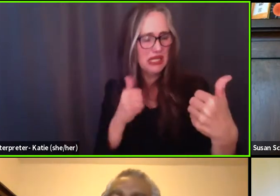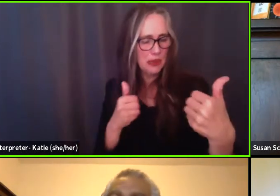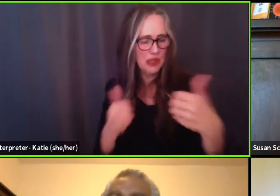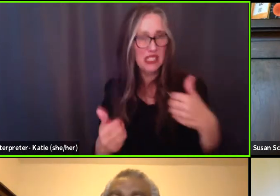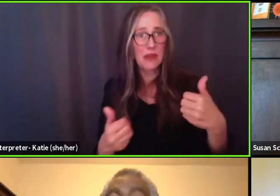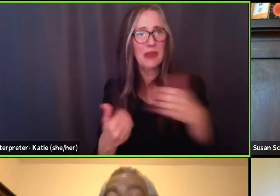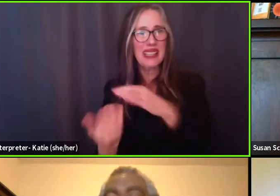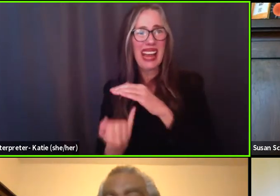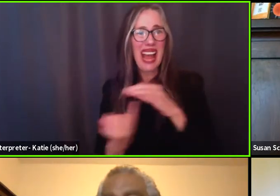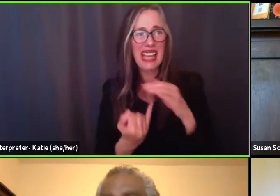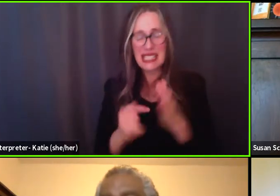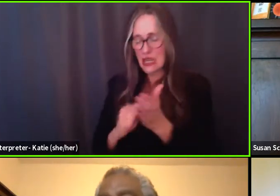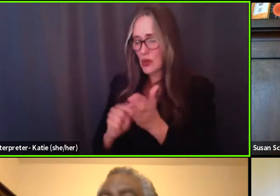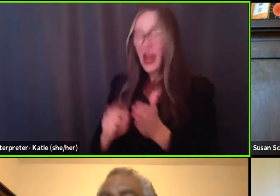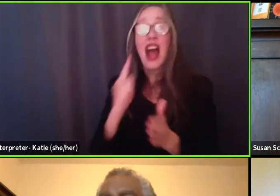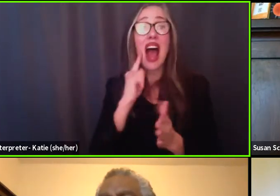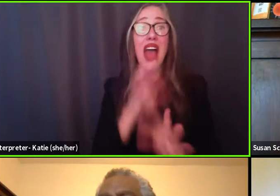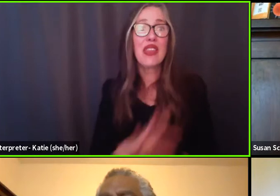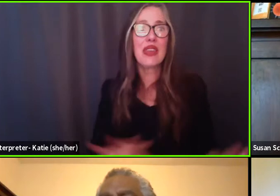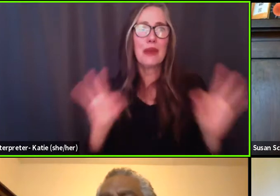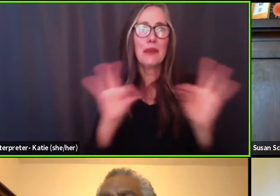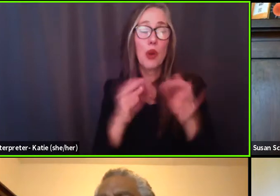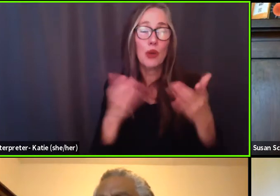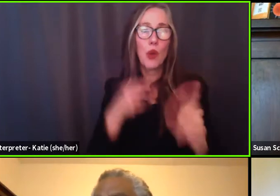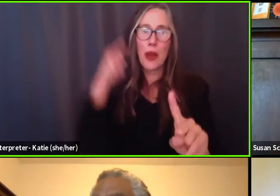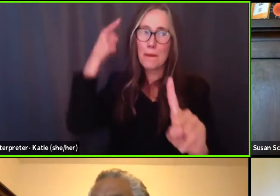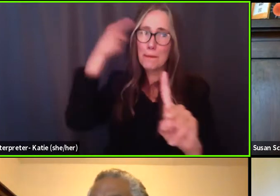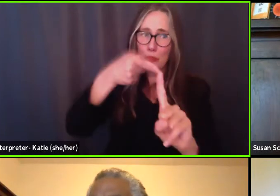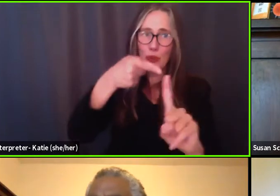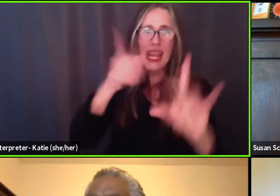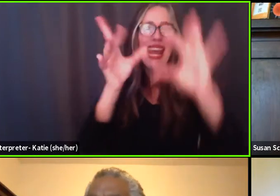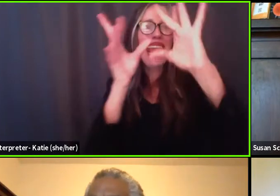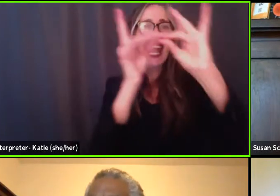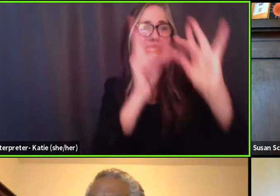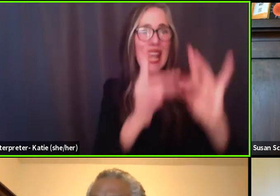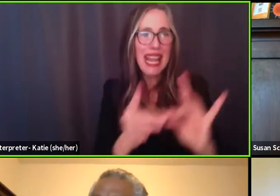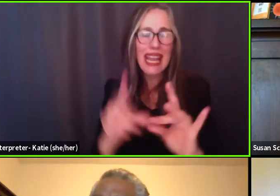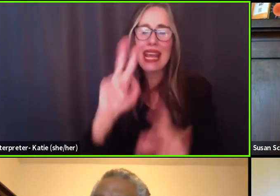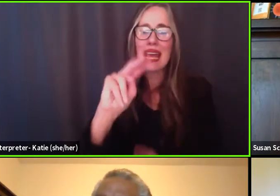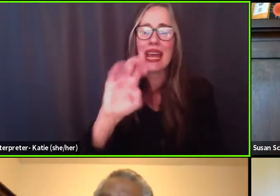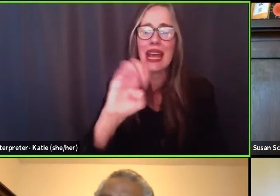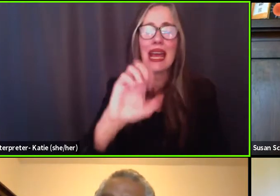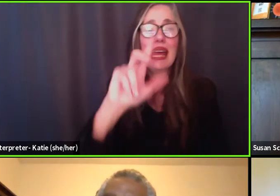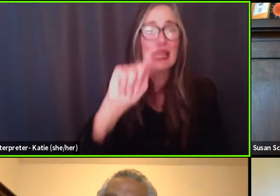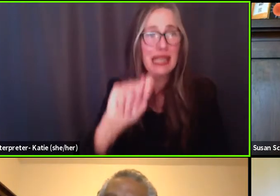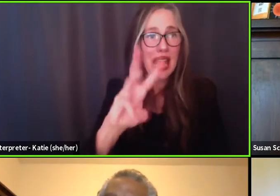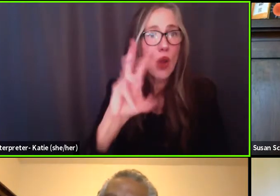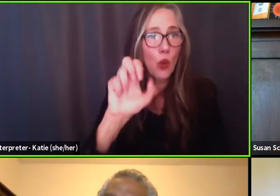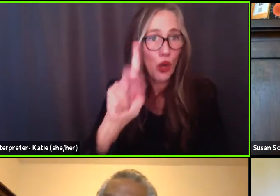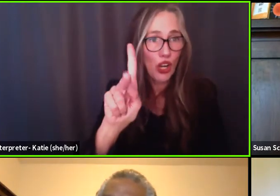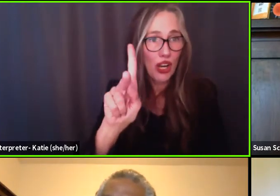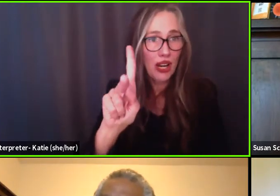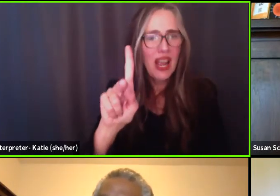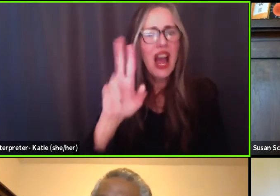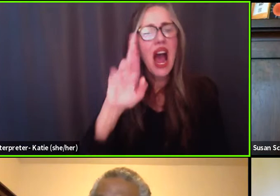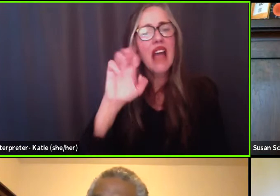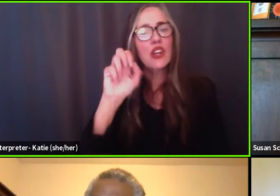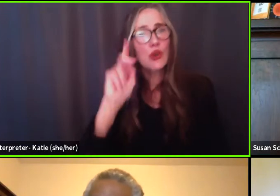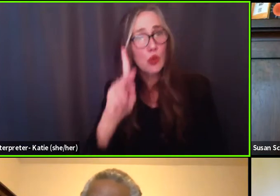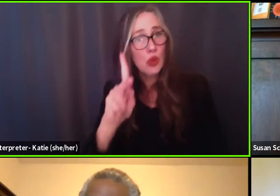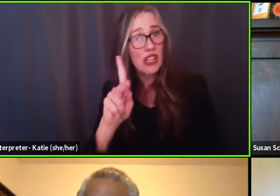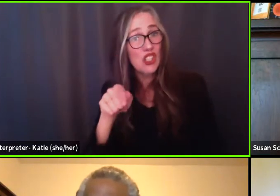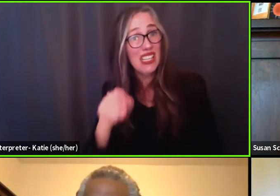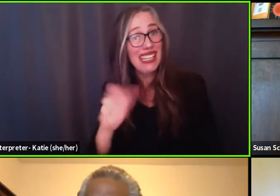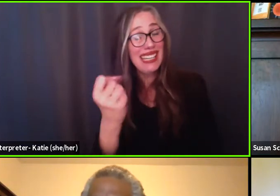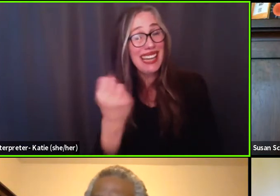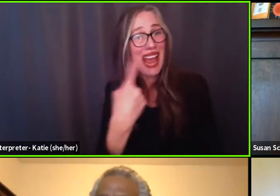building networks i know rich hayes has asked a question in the in the chat about how do we move these conversations